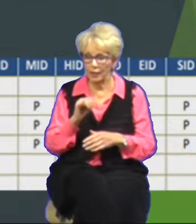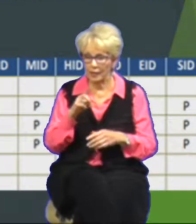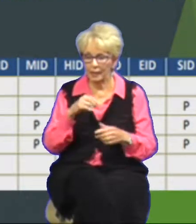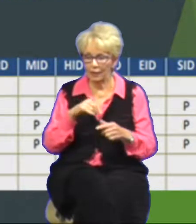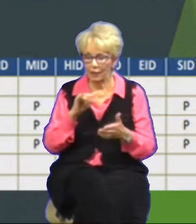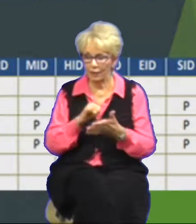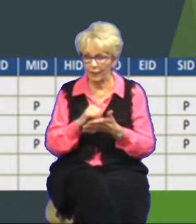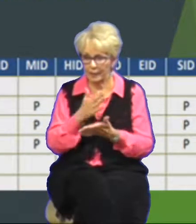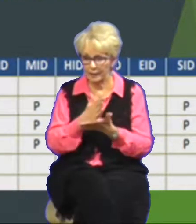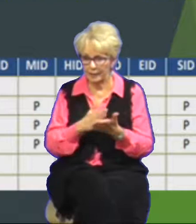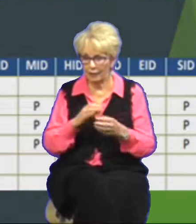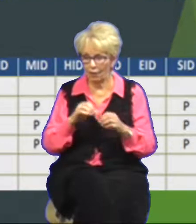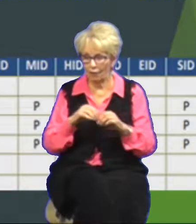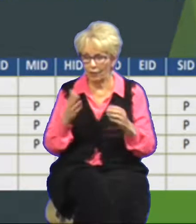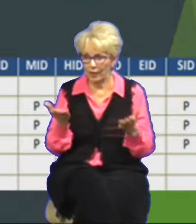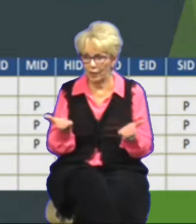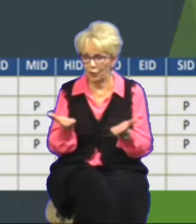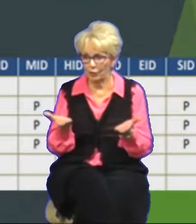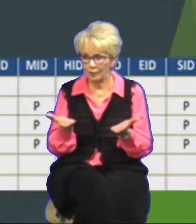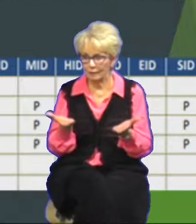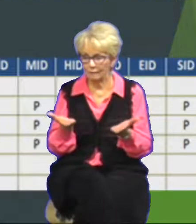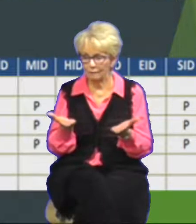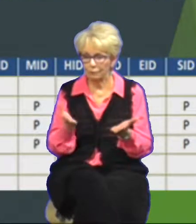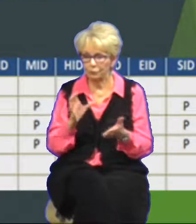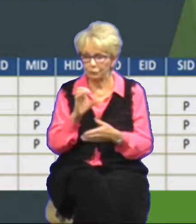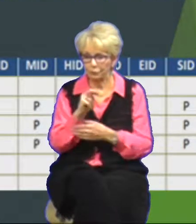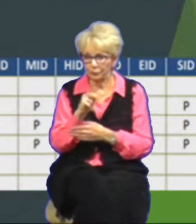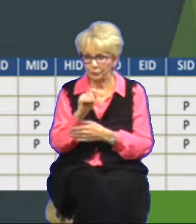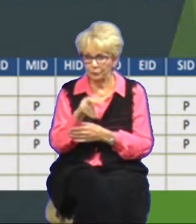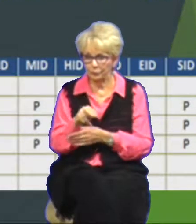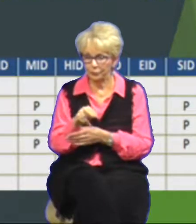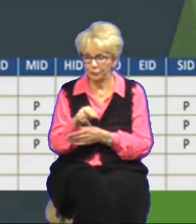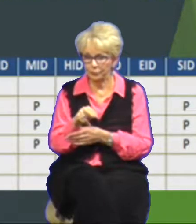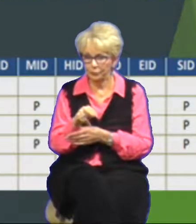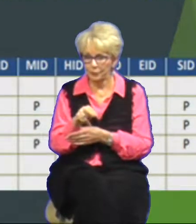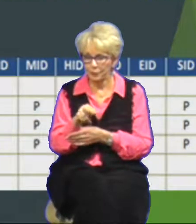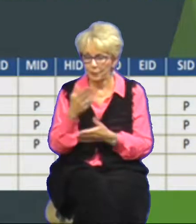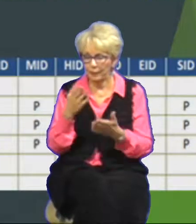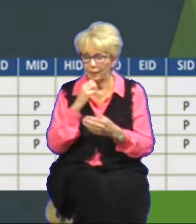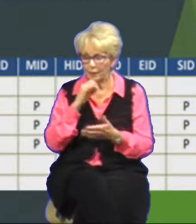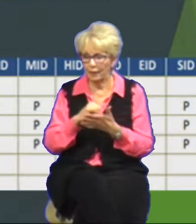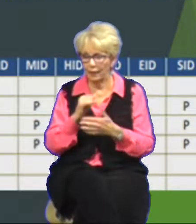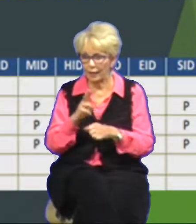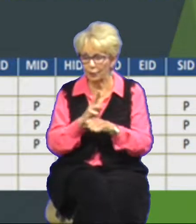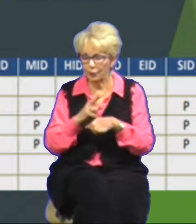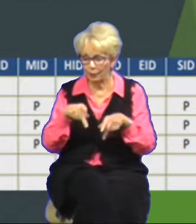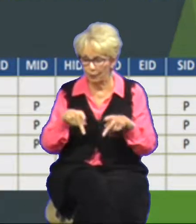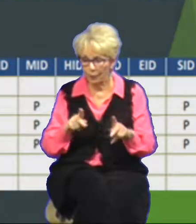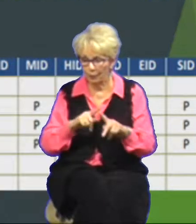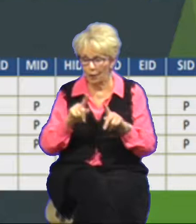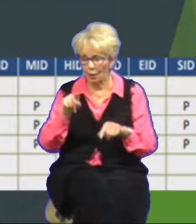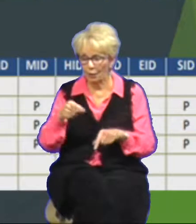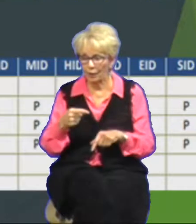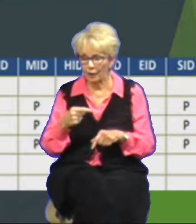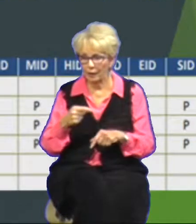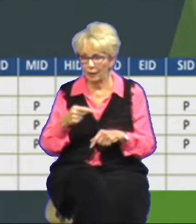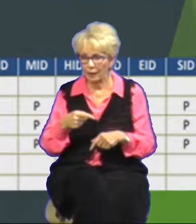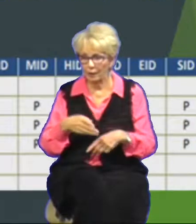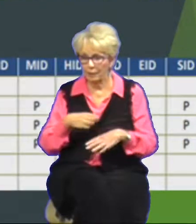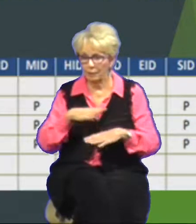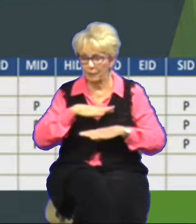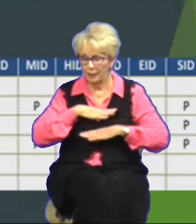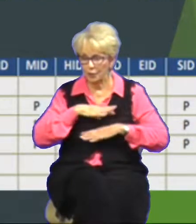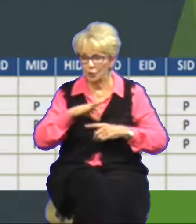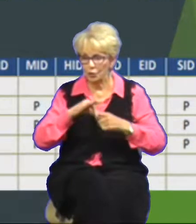this section over here, conditions, it may be that a use is permitted, but it only if it meets certain